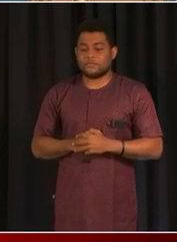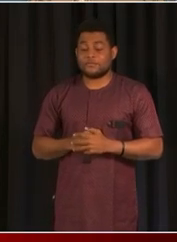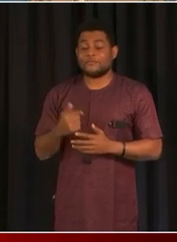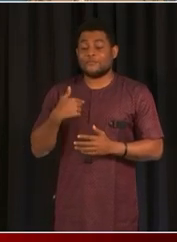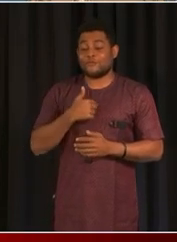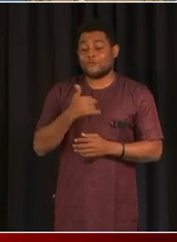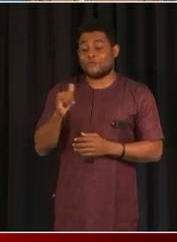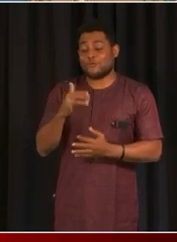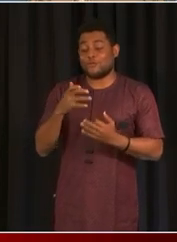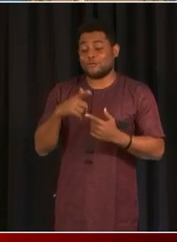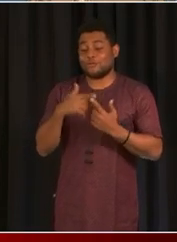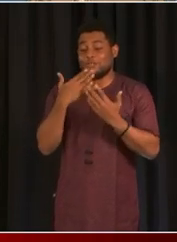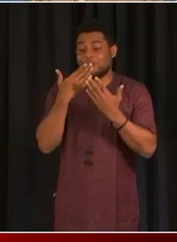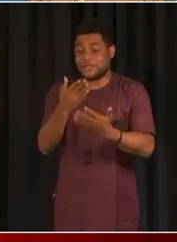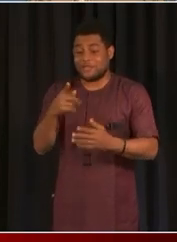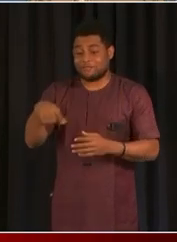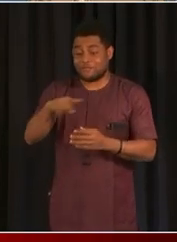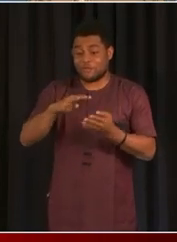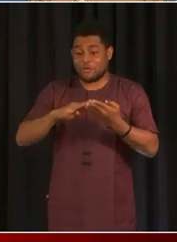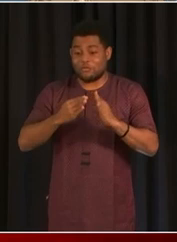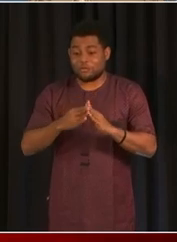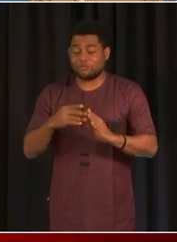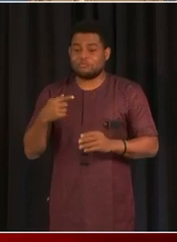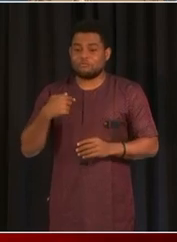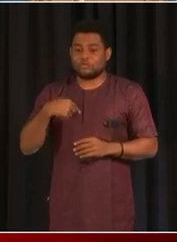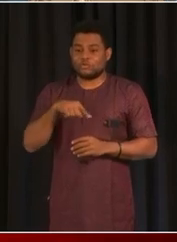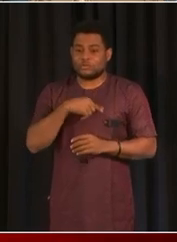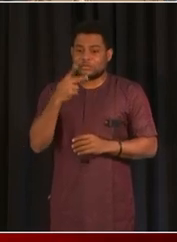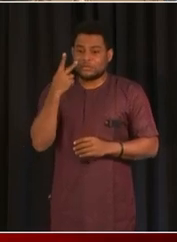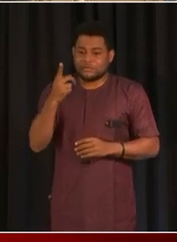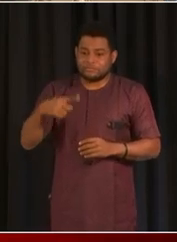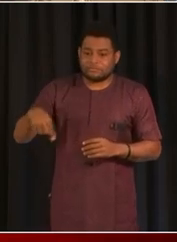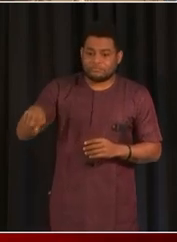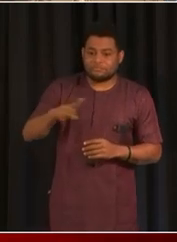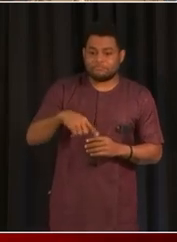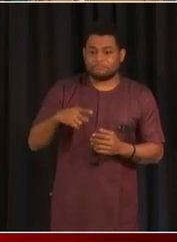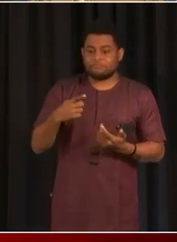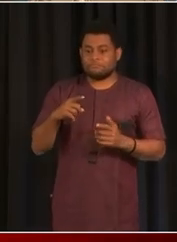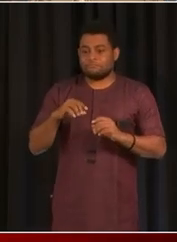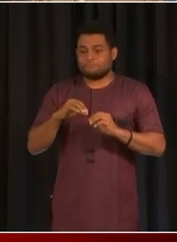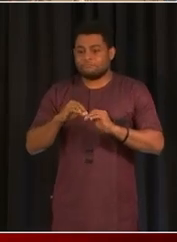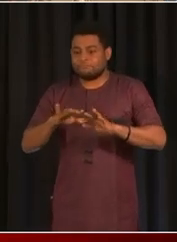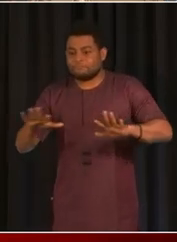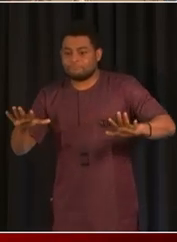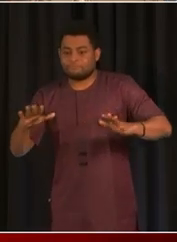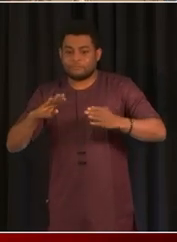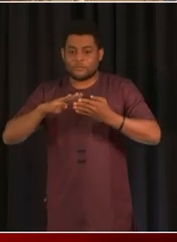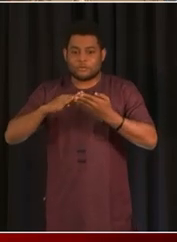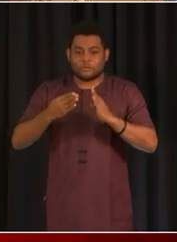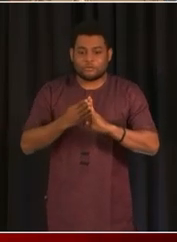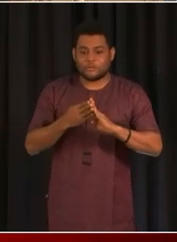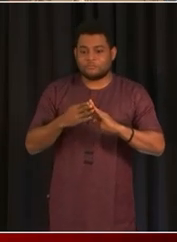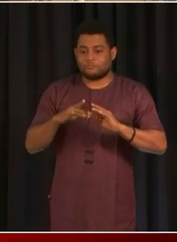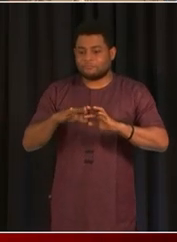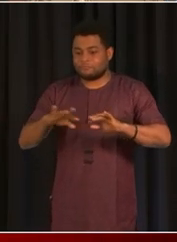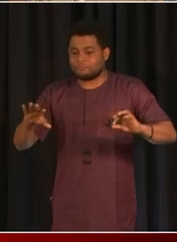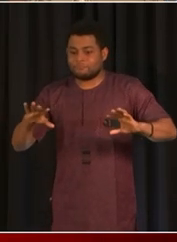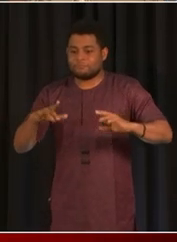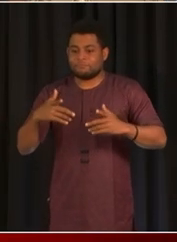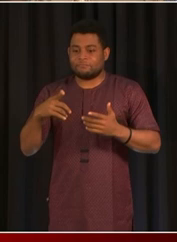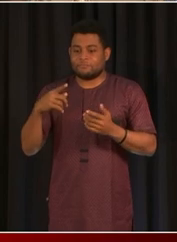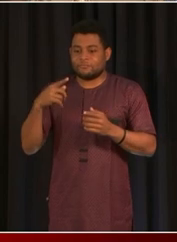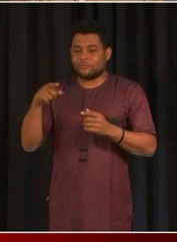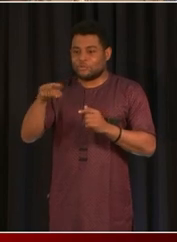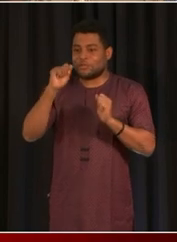community core, who you have seen around town. You've seen various social